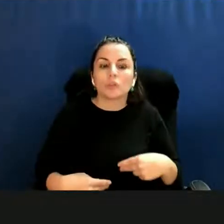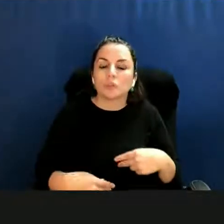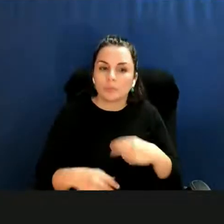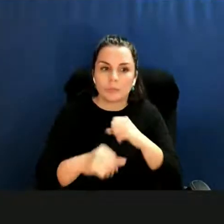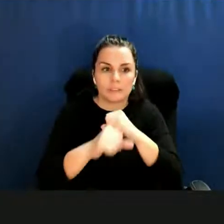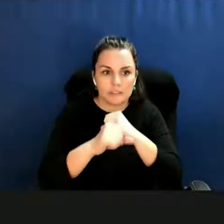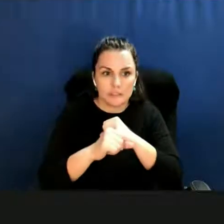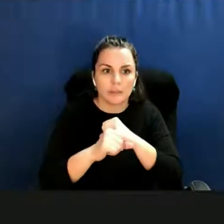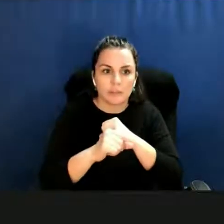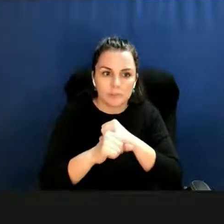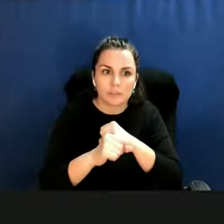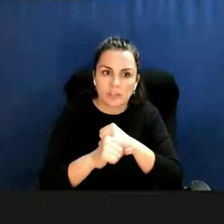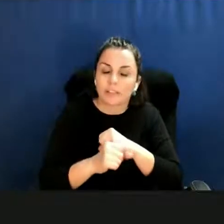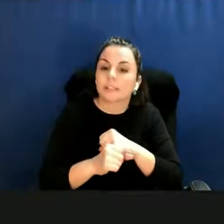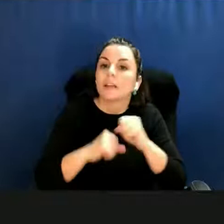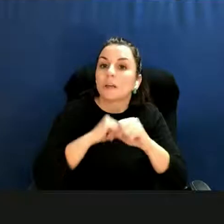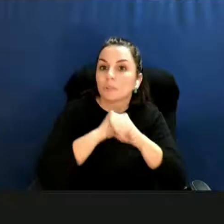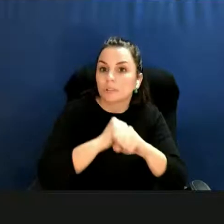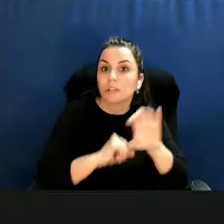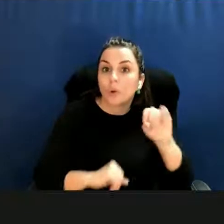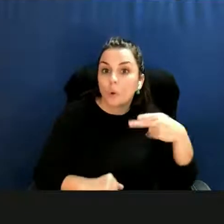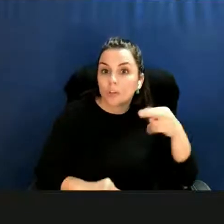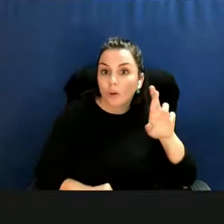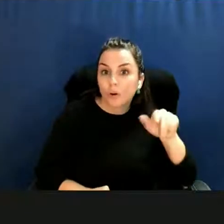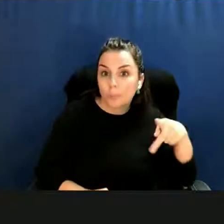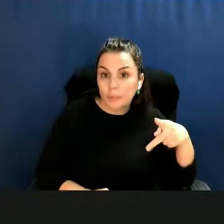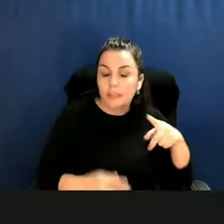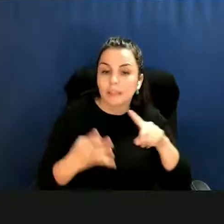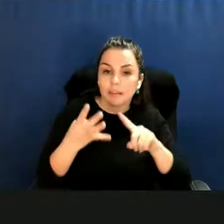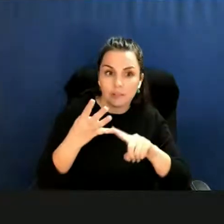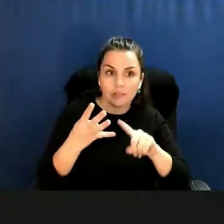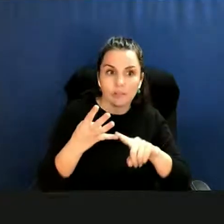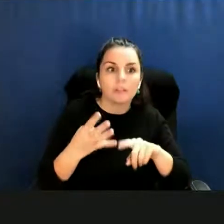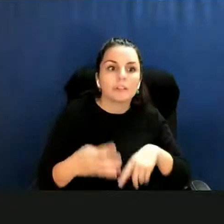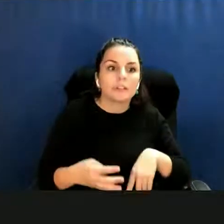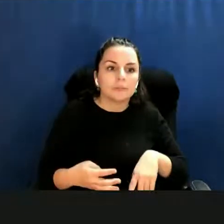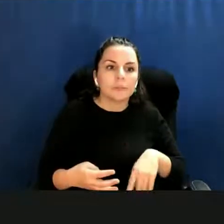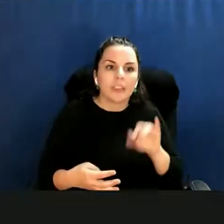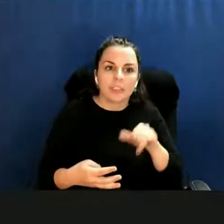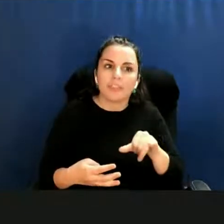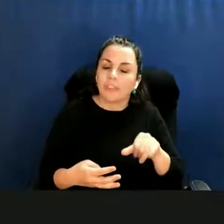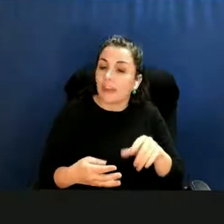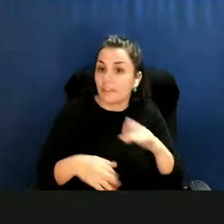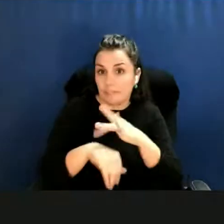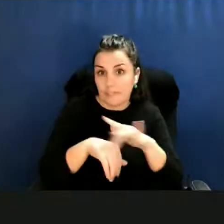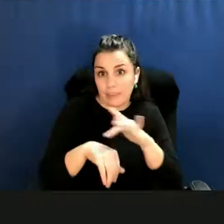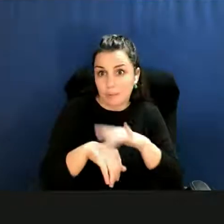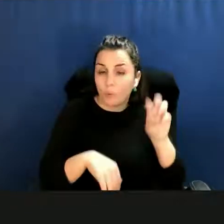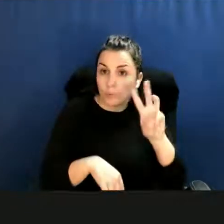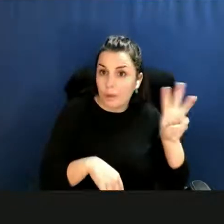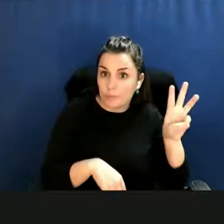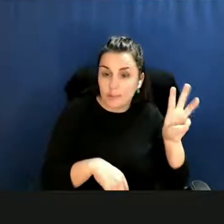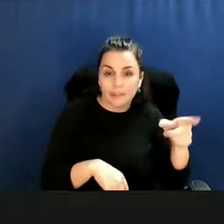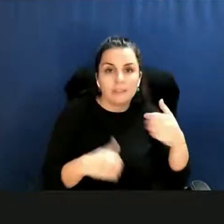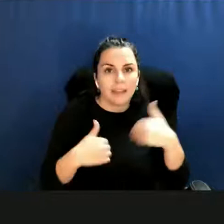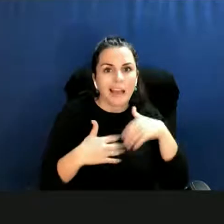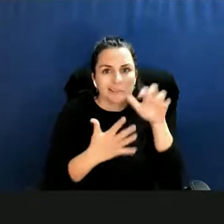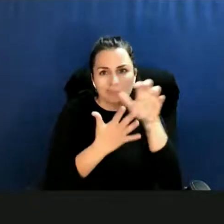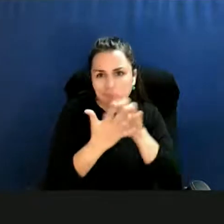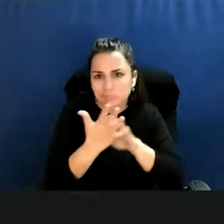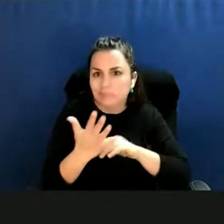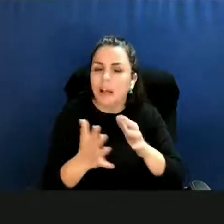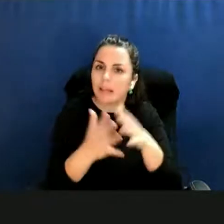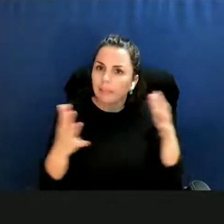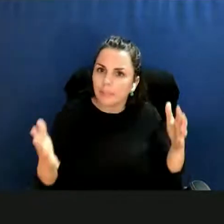Inclusion, and Clinical Trial resource page, which is available and has a lot of